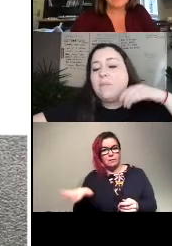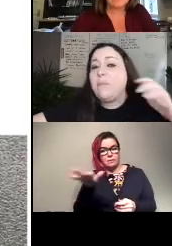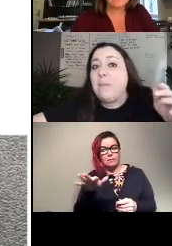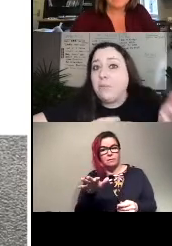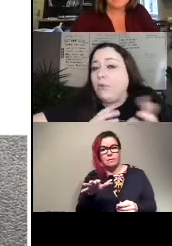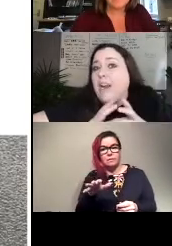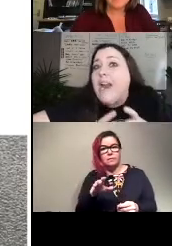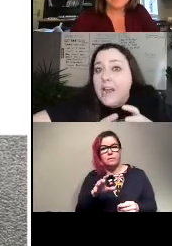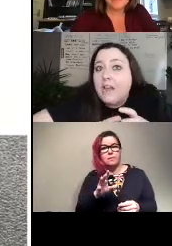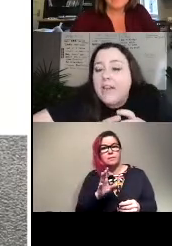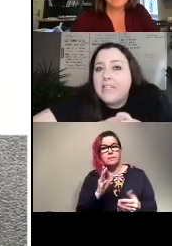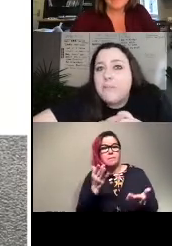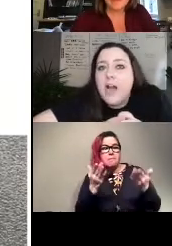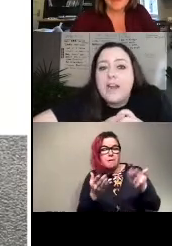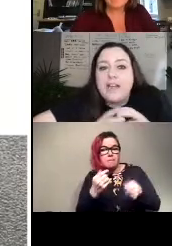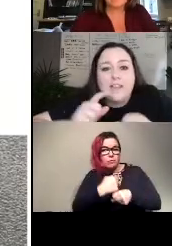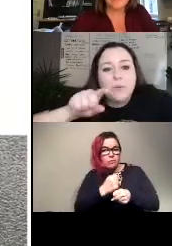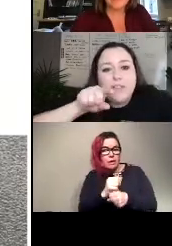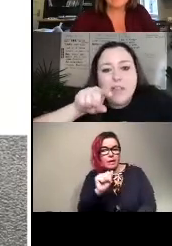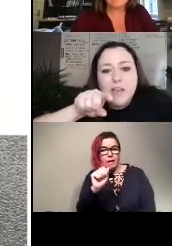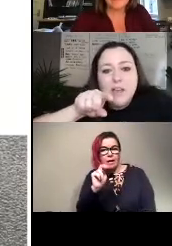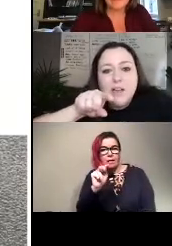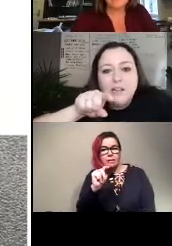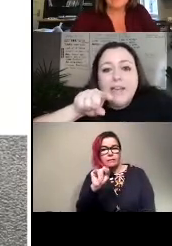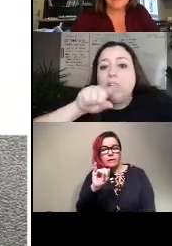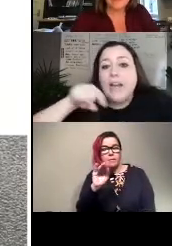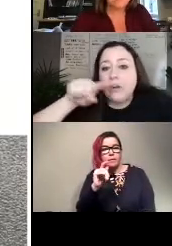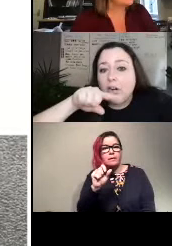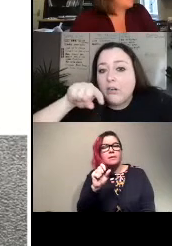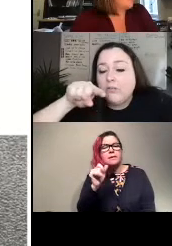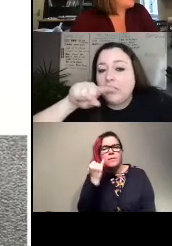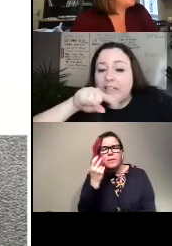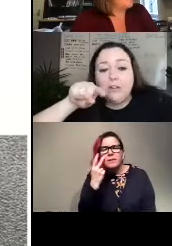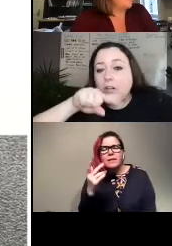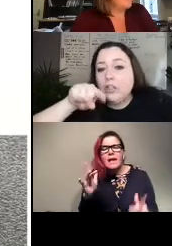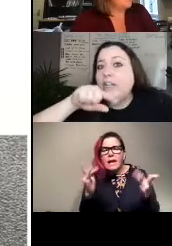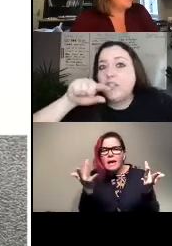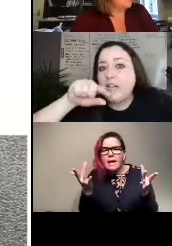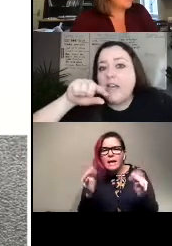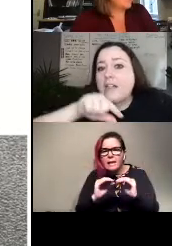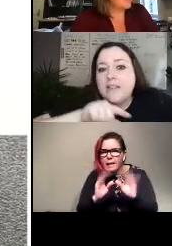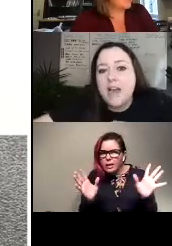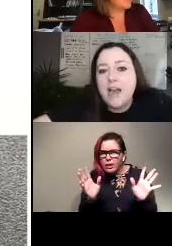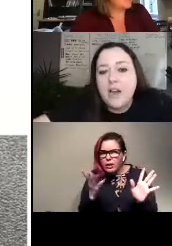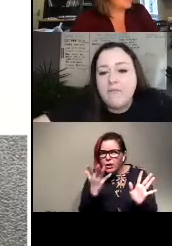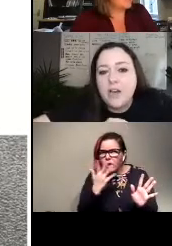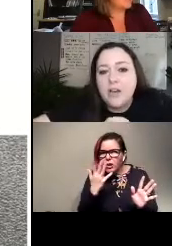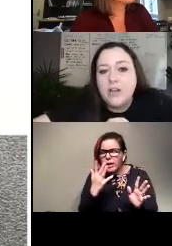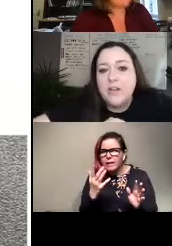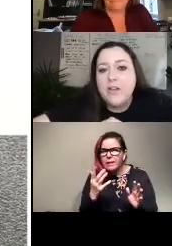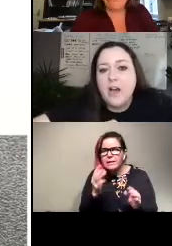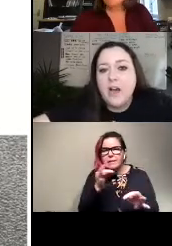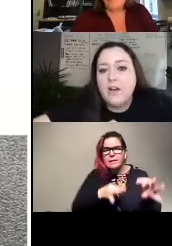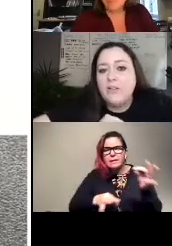going to be maybe creating an antibiotic is if we see like a lighter, clearer looking jelly instead of